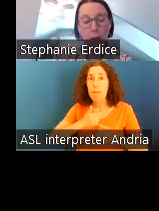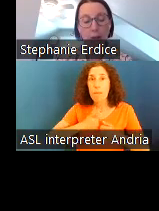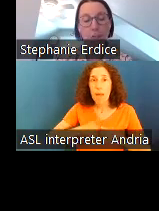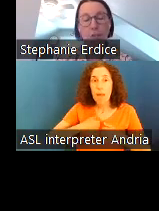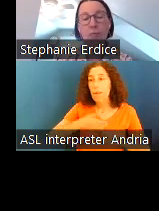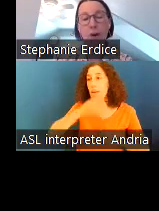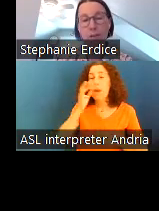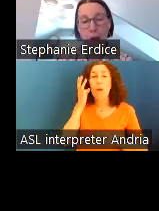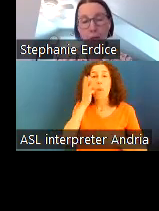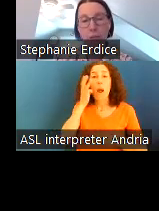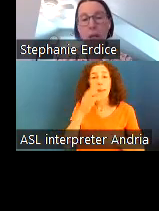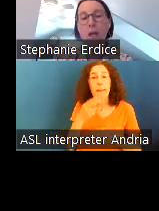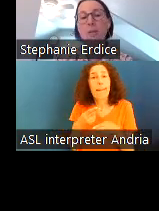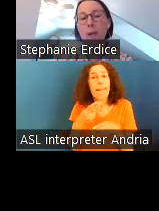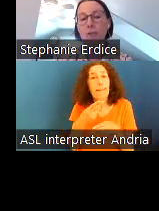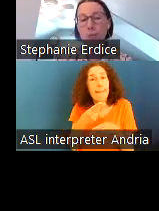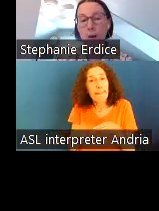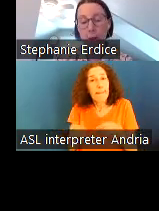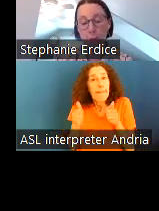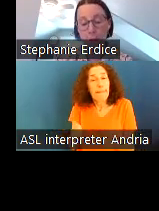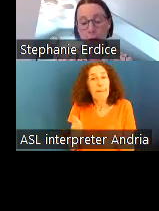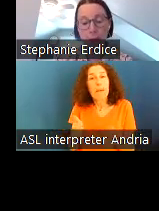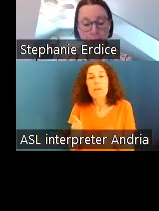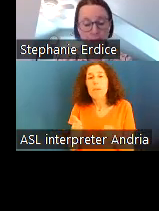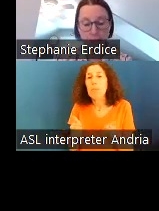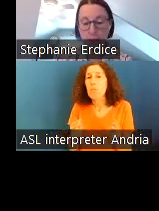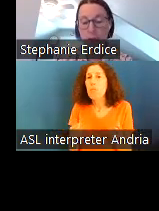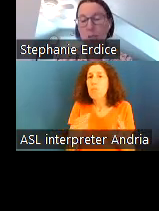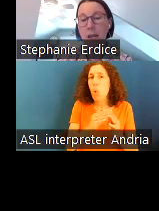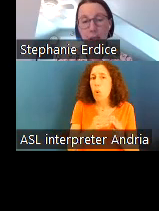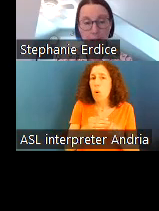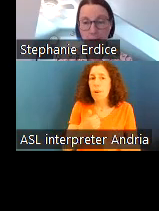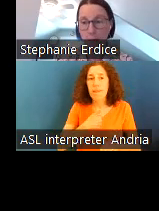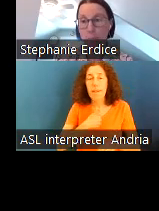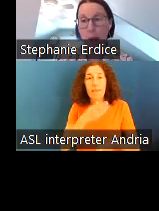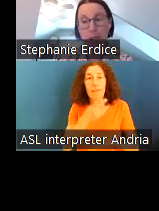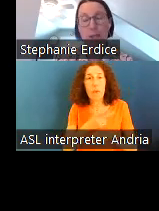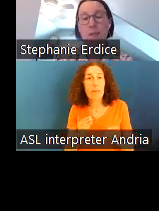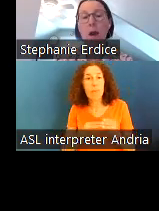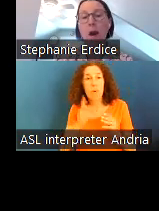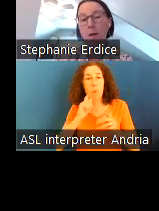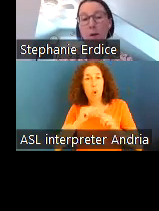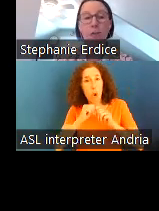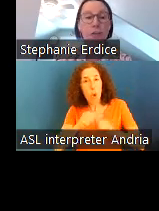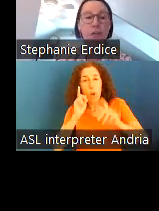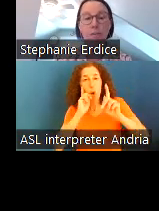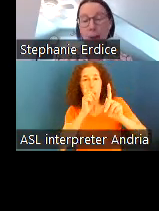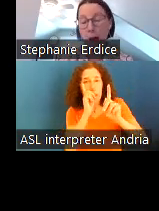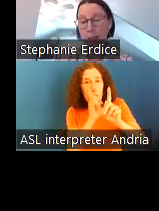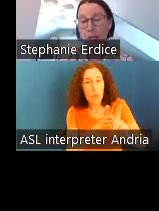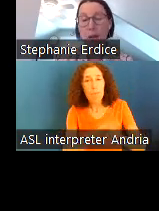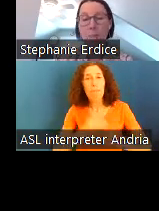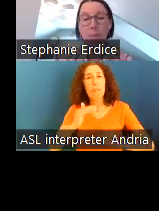think about what we have to do for ourselves to make sure that we are building resilience, taking care of our bodies, our emotions,